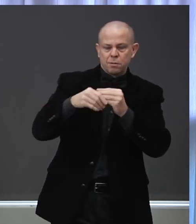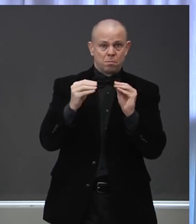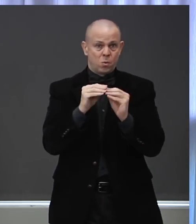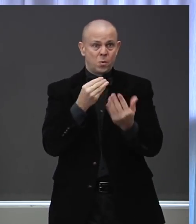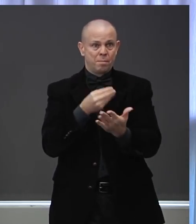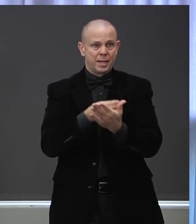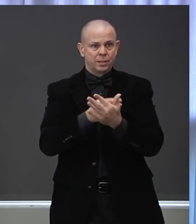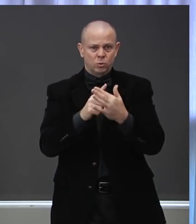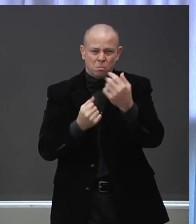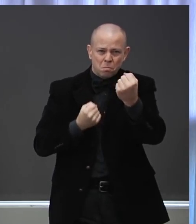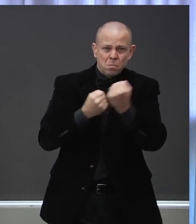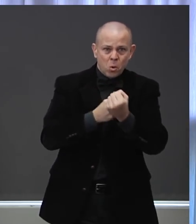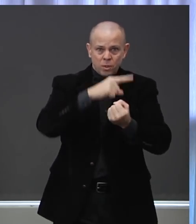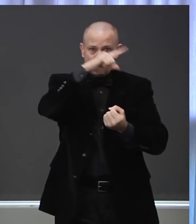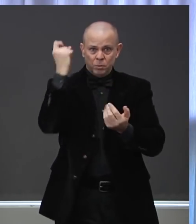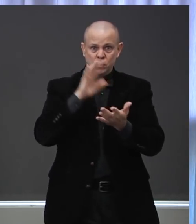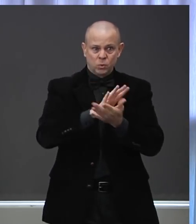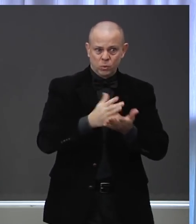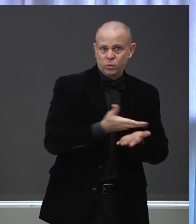school for students.